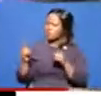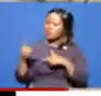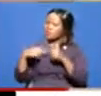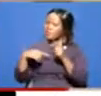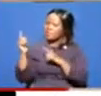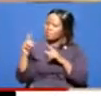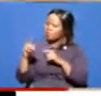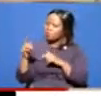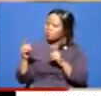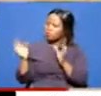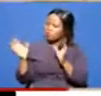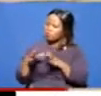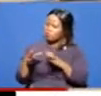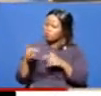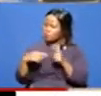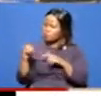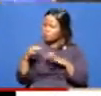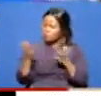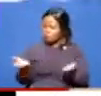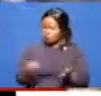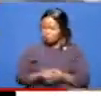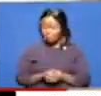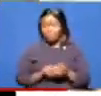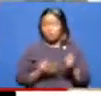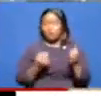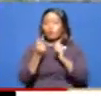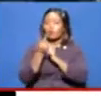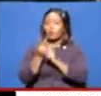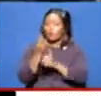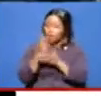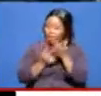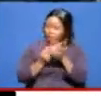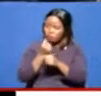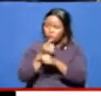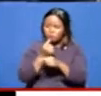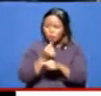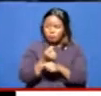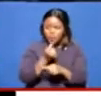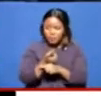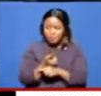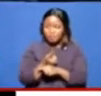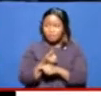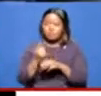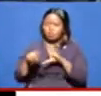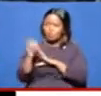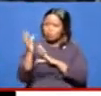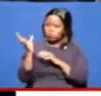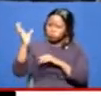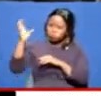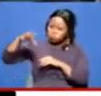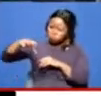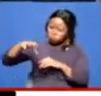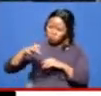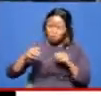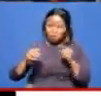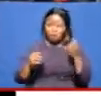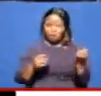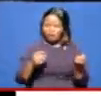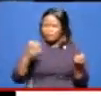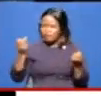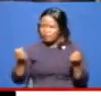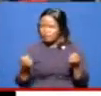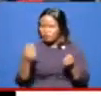The shot clock, it's 12 seconds. 12 seconds. Like, you only have 12 seconds to attack the basket. Uh-huh. 5 on 5 is 24. So yes. You see it's